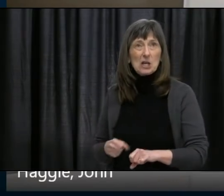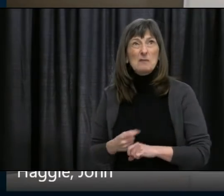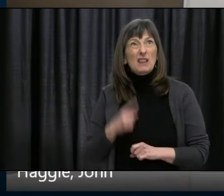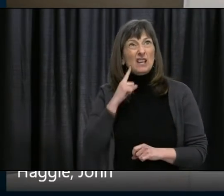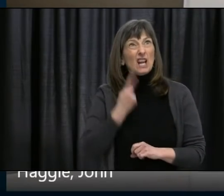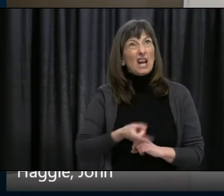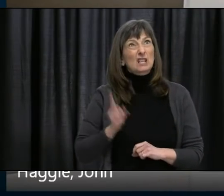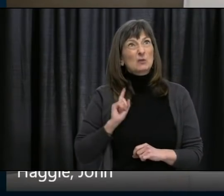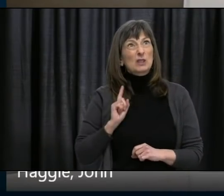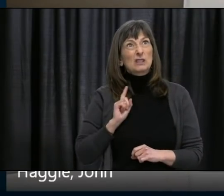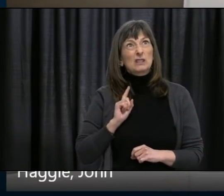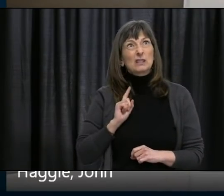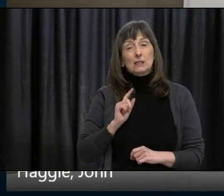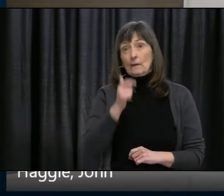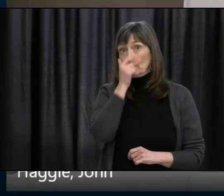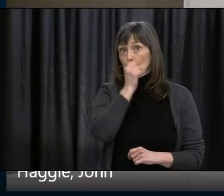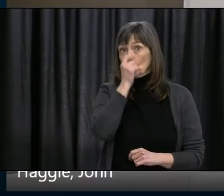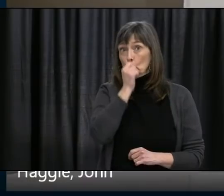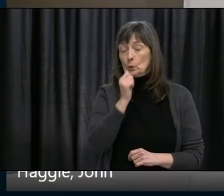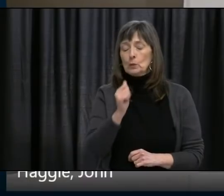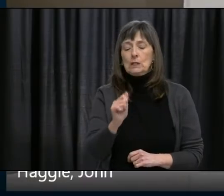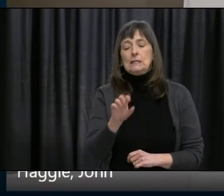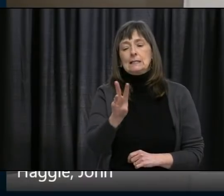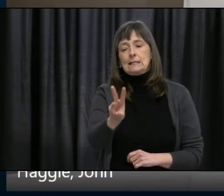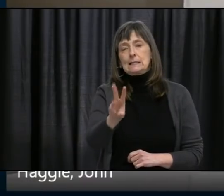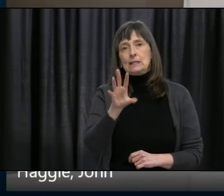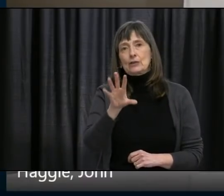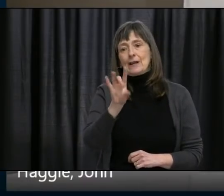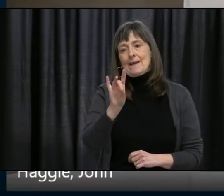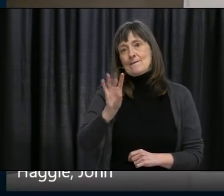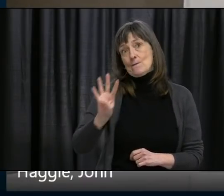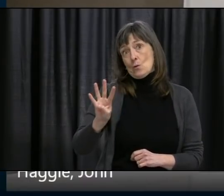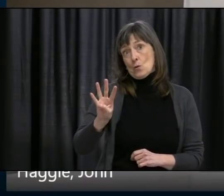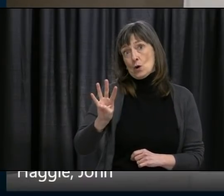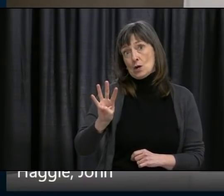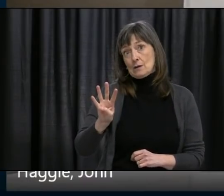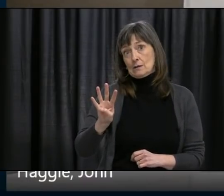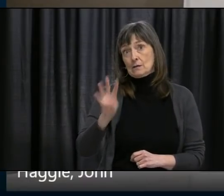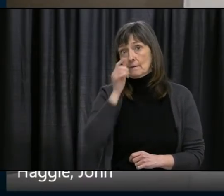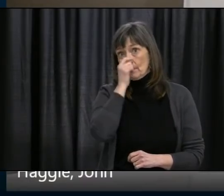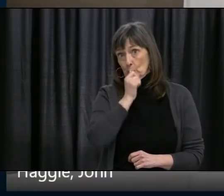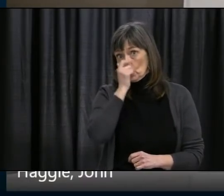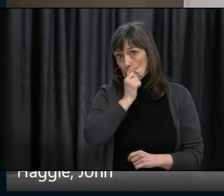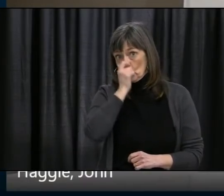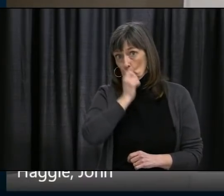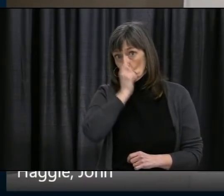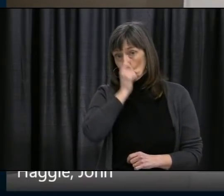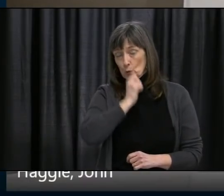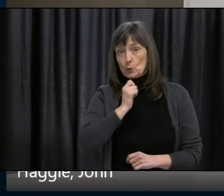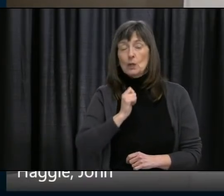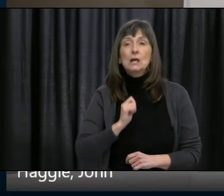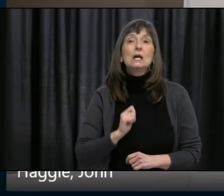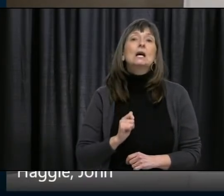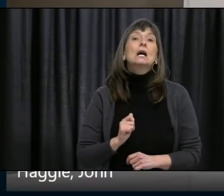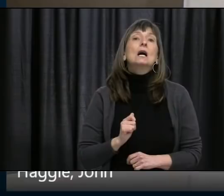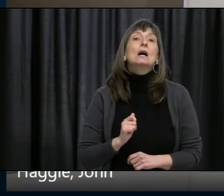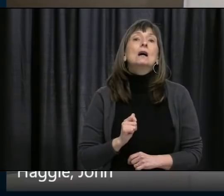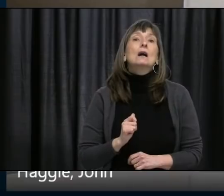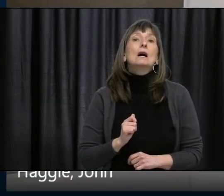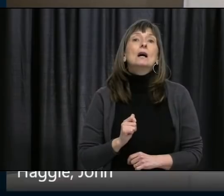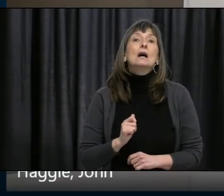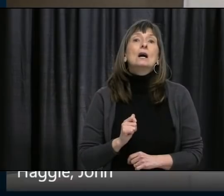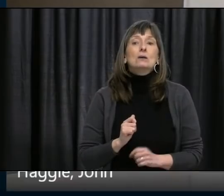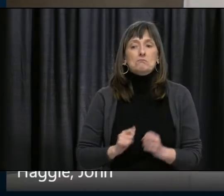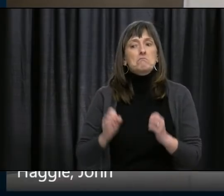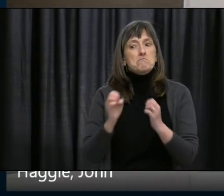684 identified cases of influenza. We'd had more people hospitalized with